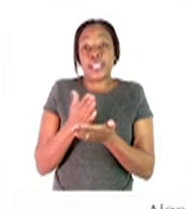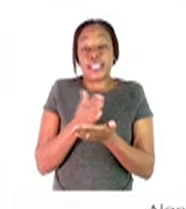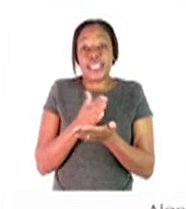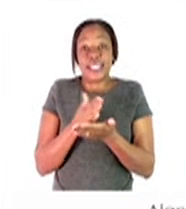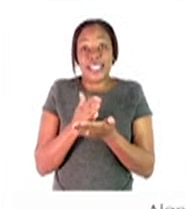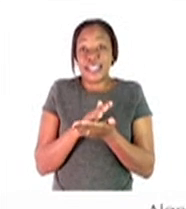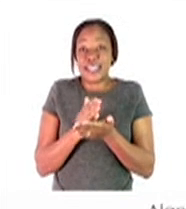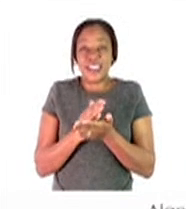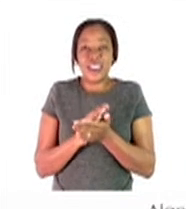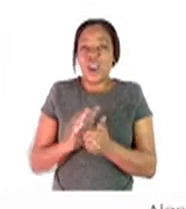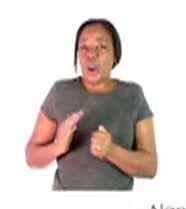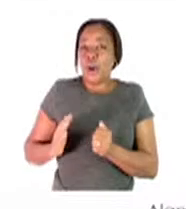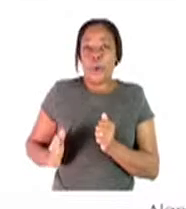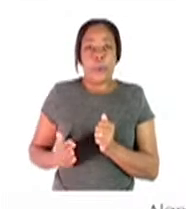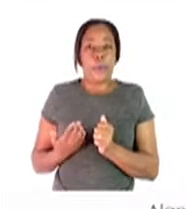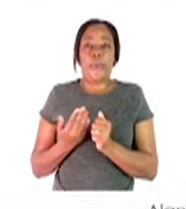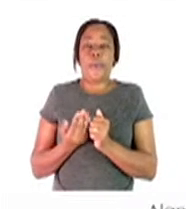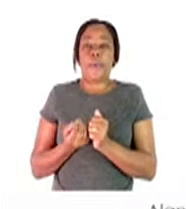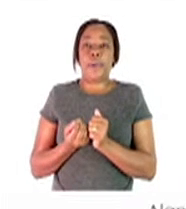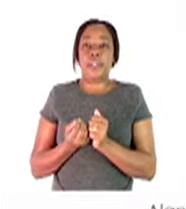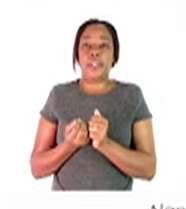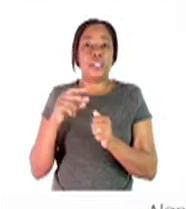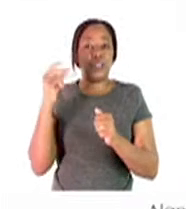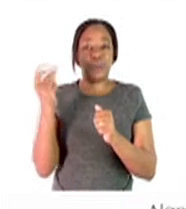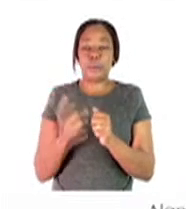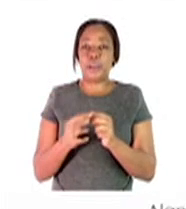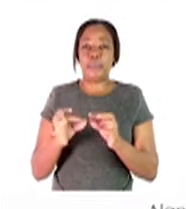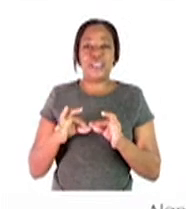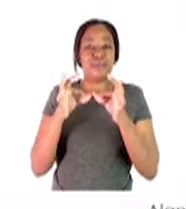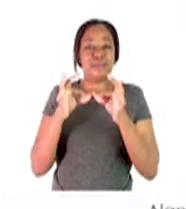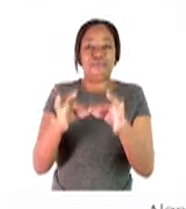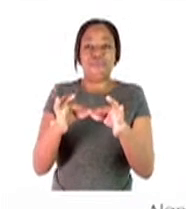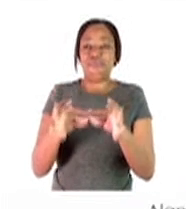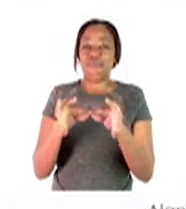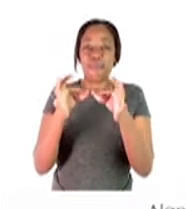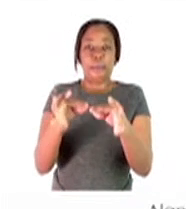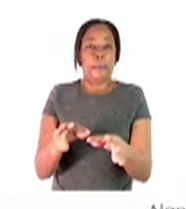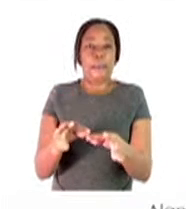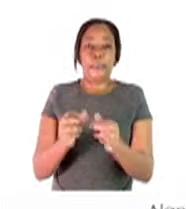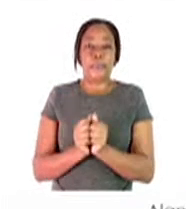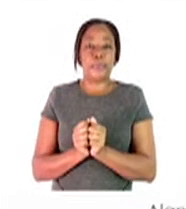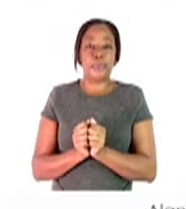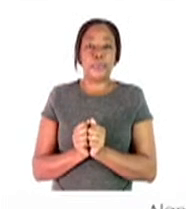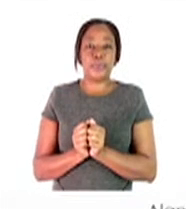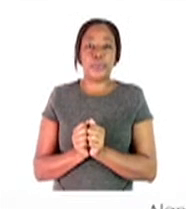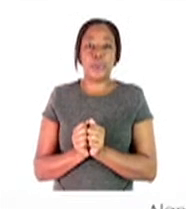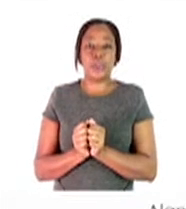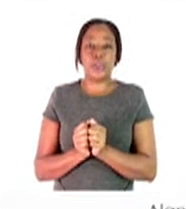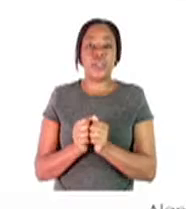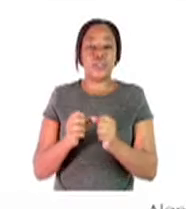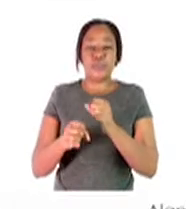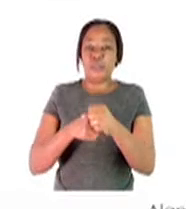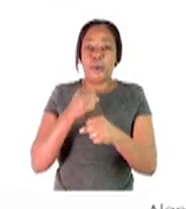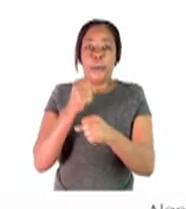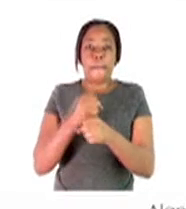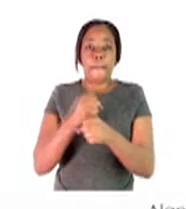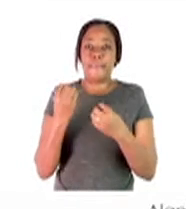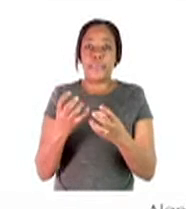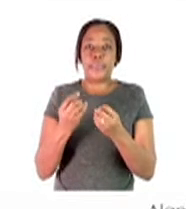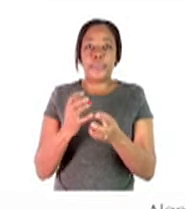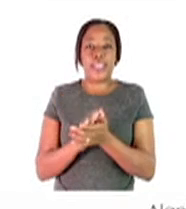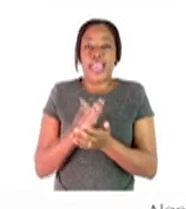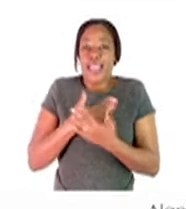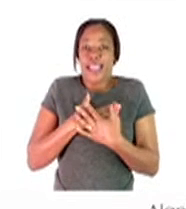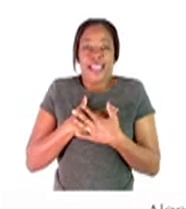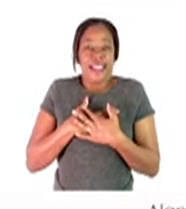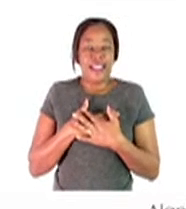something he has been reluctant to buy for years. He loved his old mobile because it was